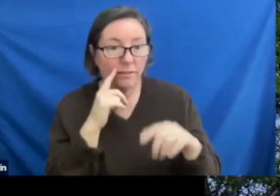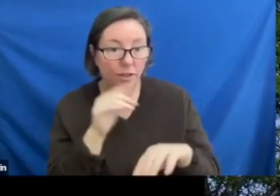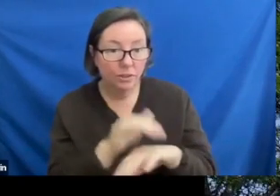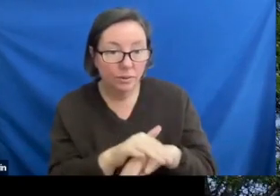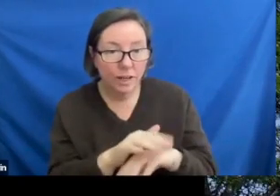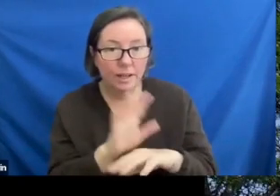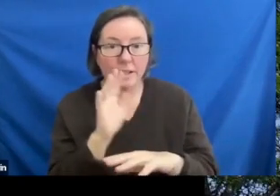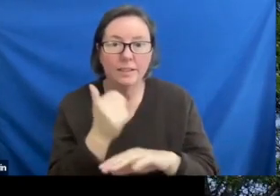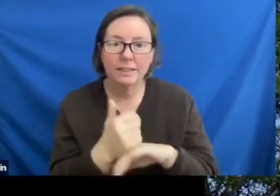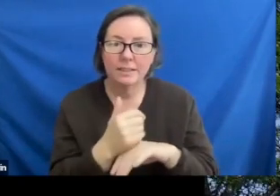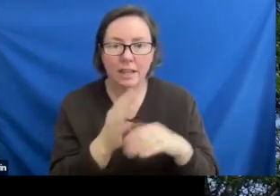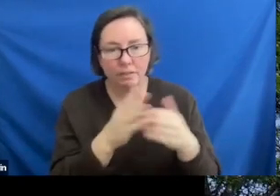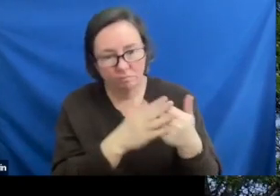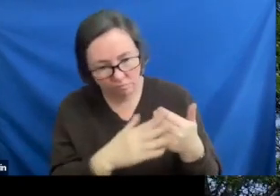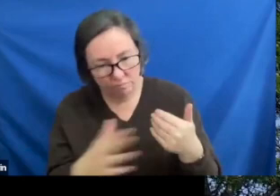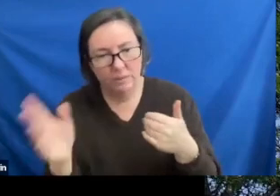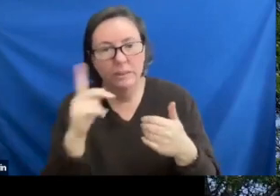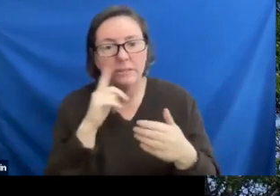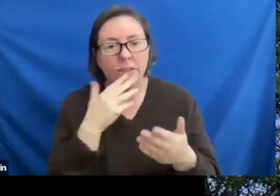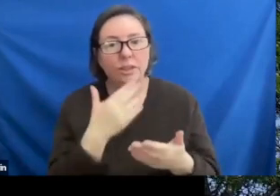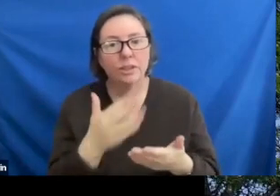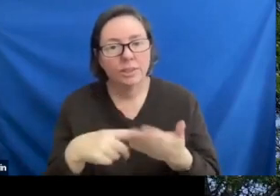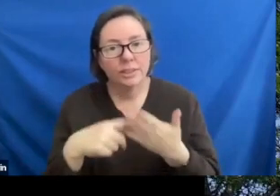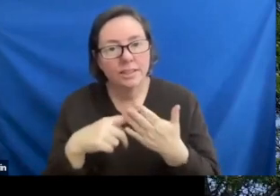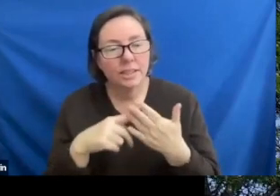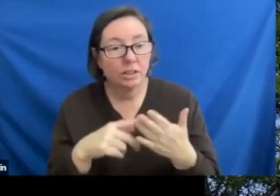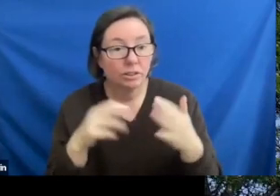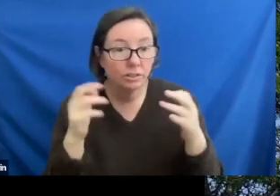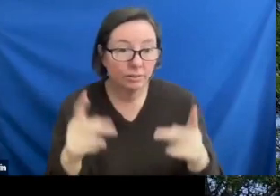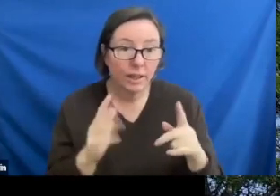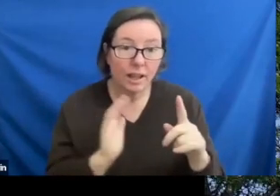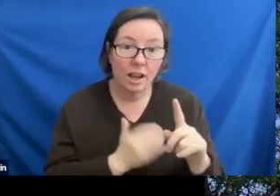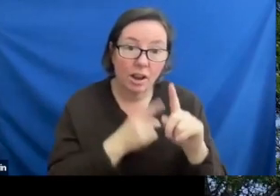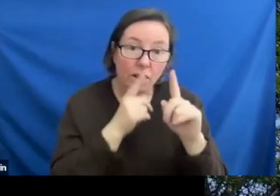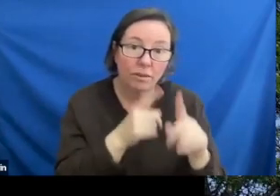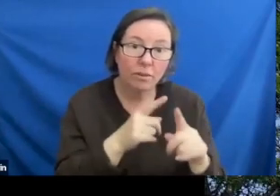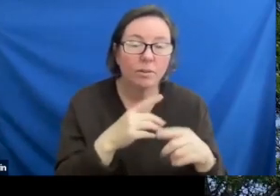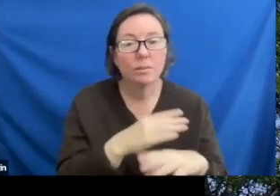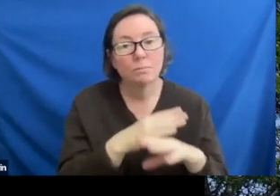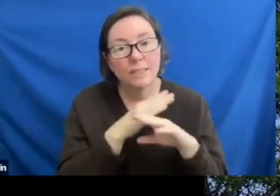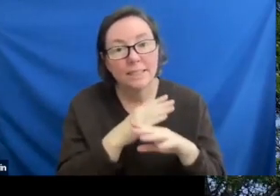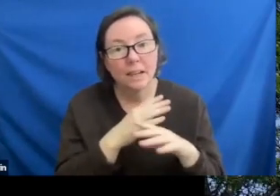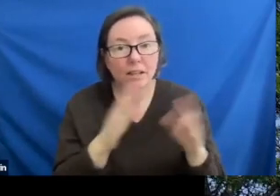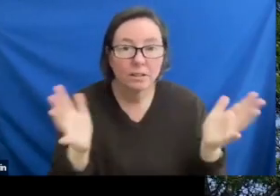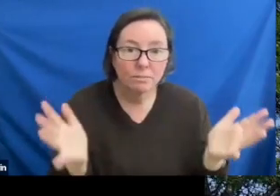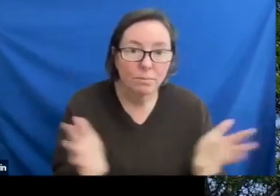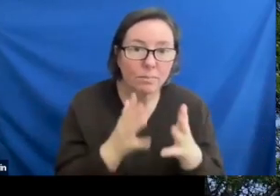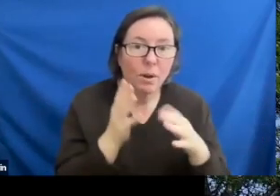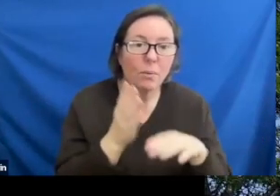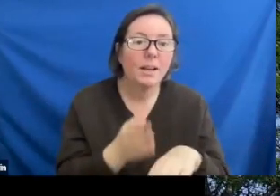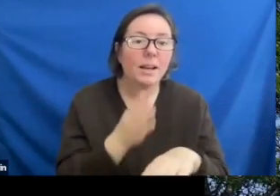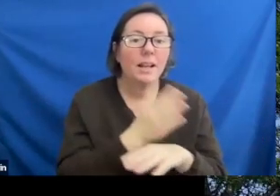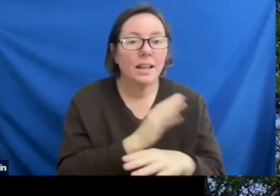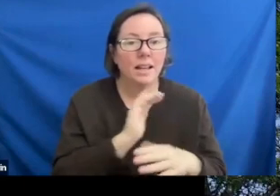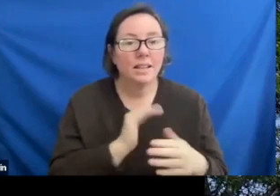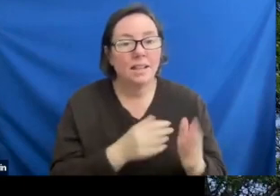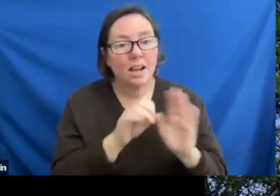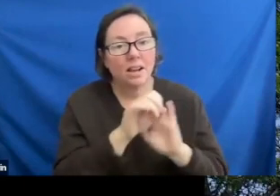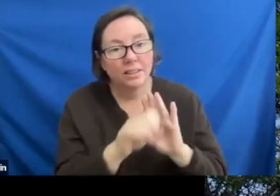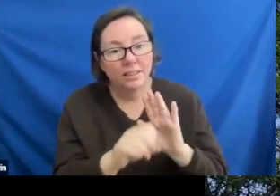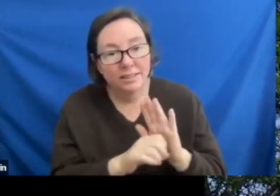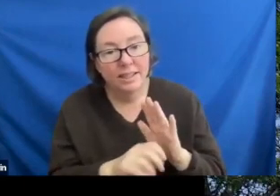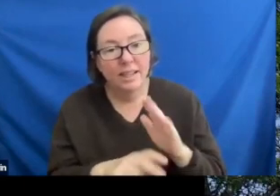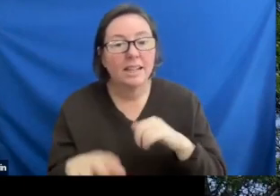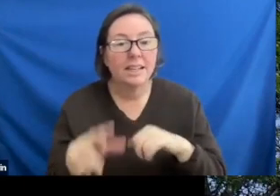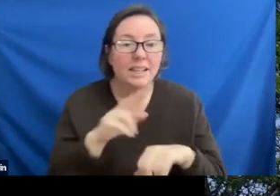the groundwork for the discussion moving forward. And that's to protect, promote, and enhance our commonwealth of natural, cultural, and